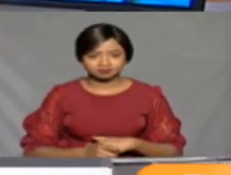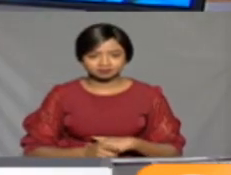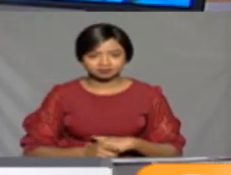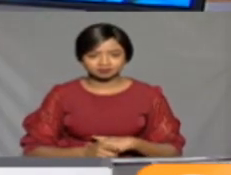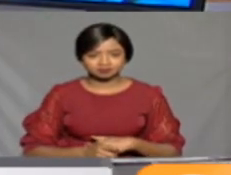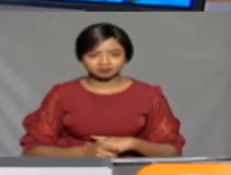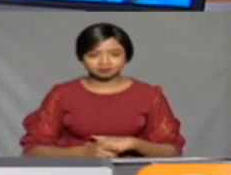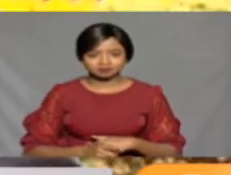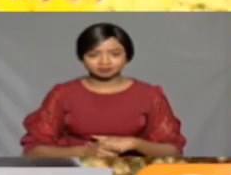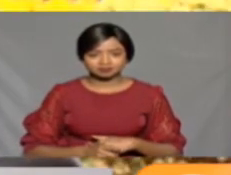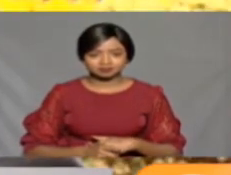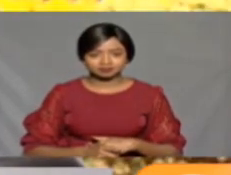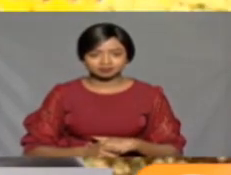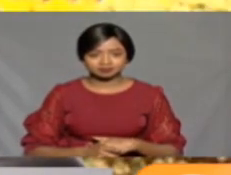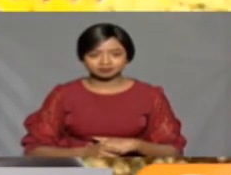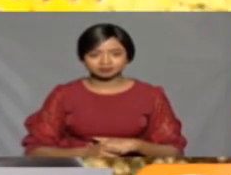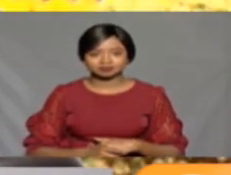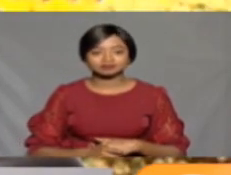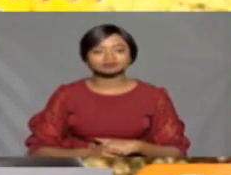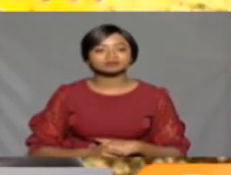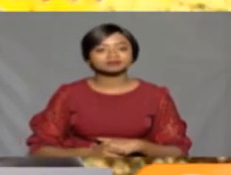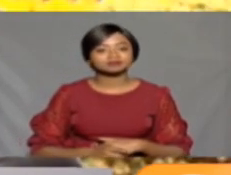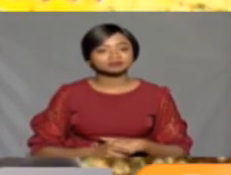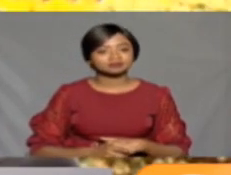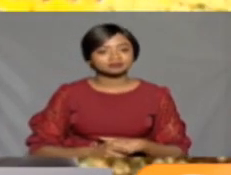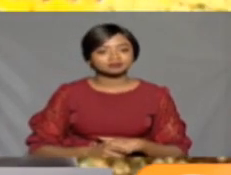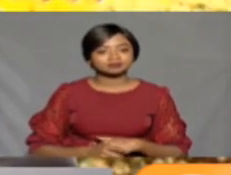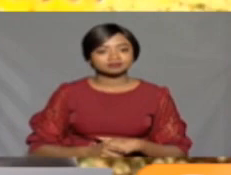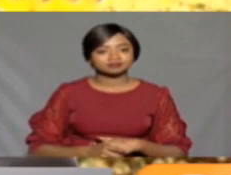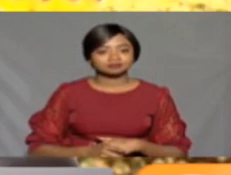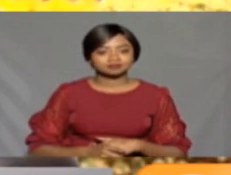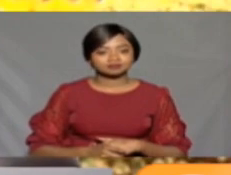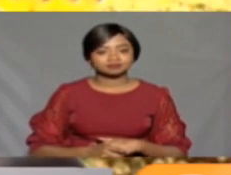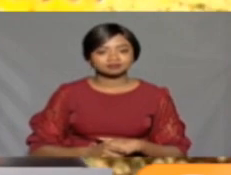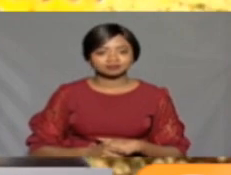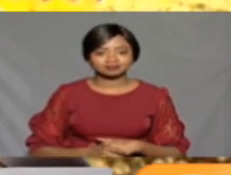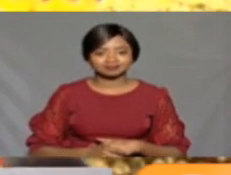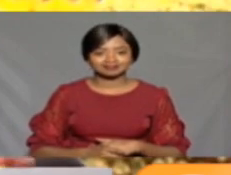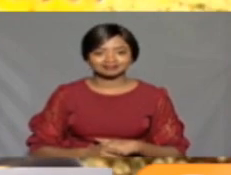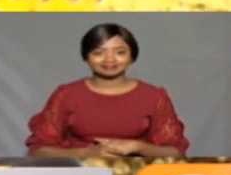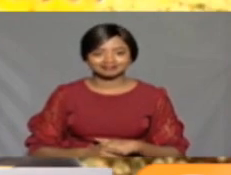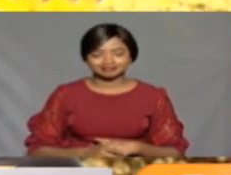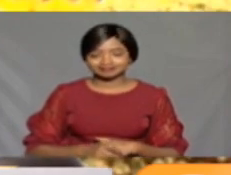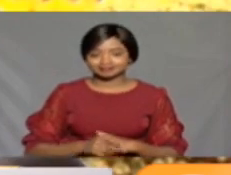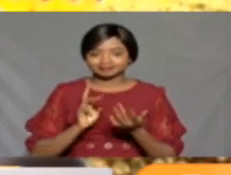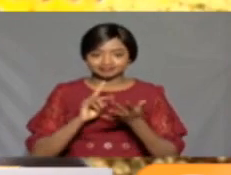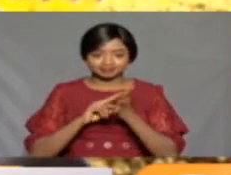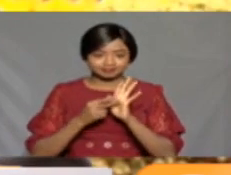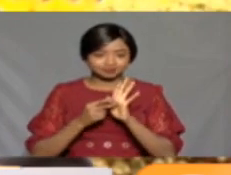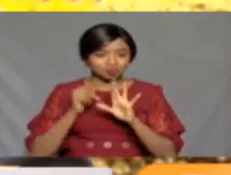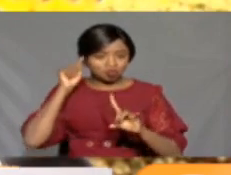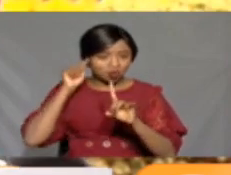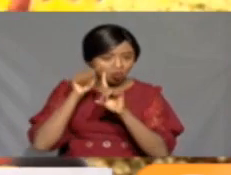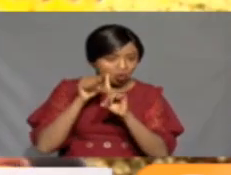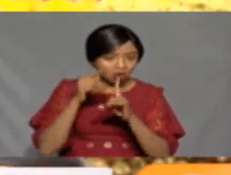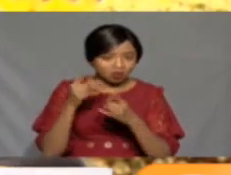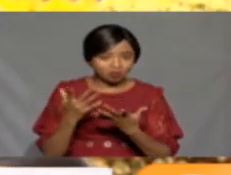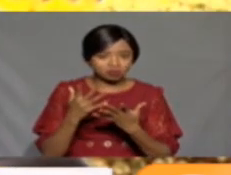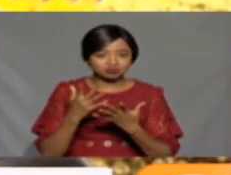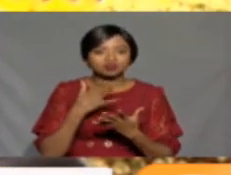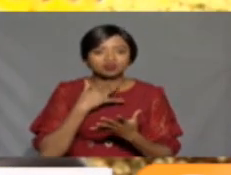had to say. It is majorly about getting the